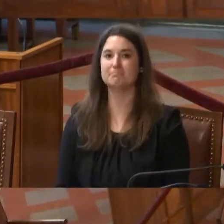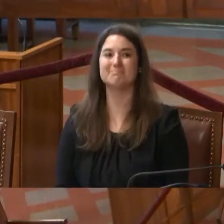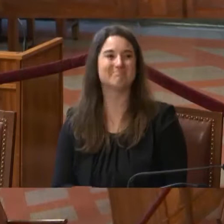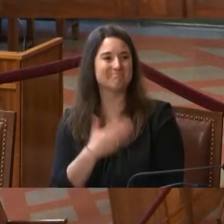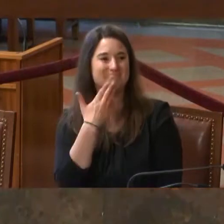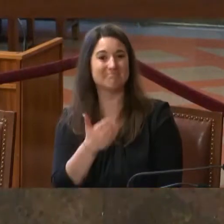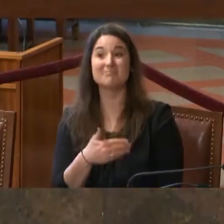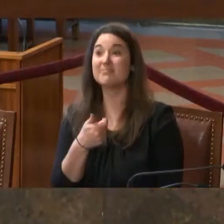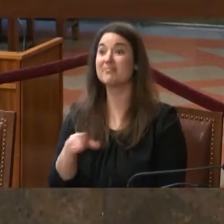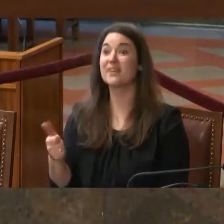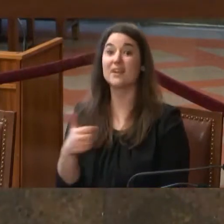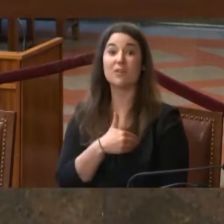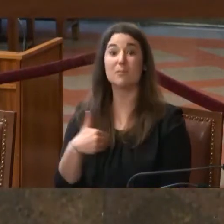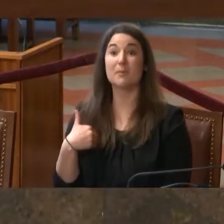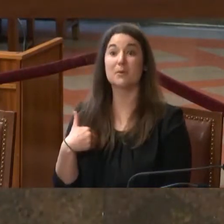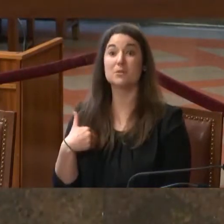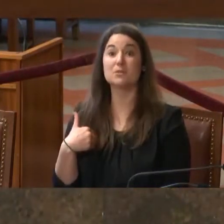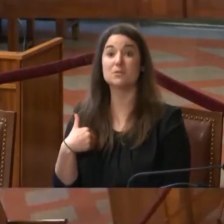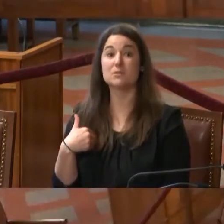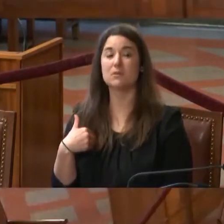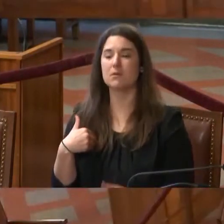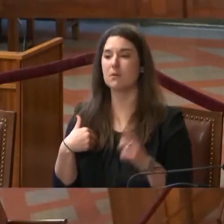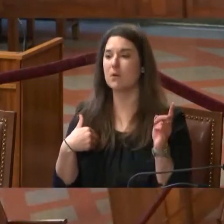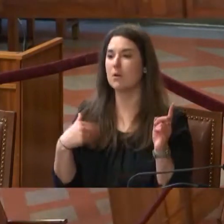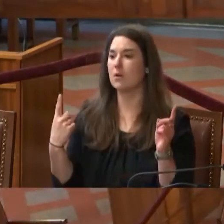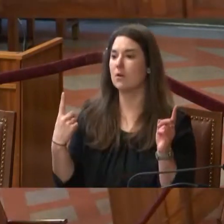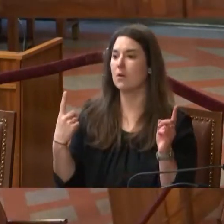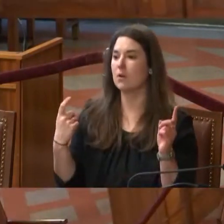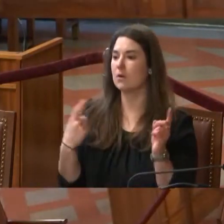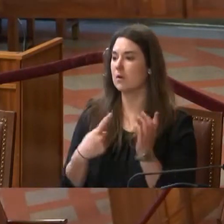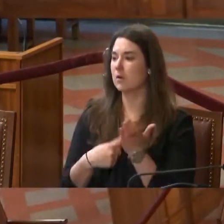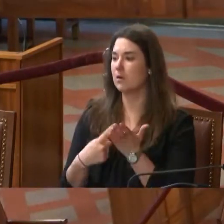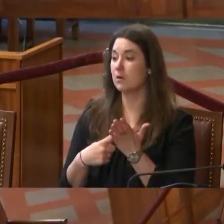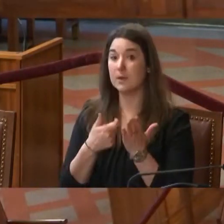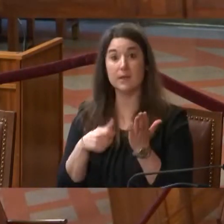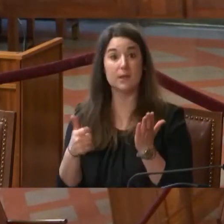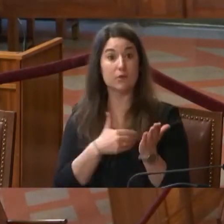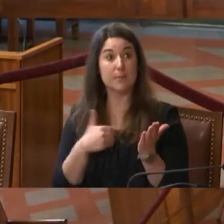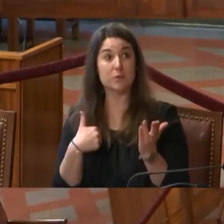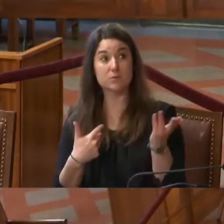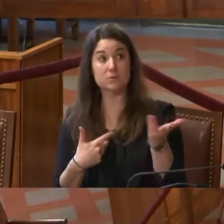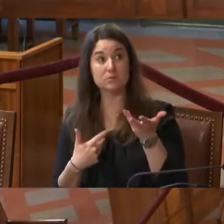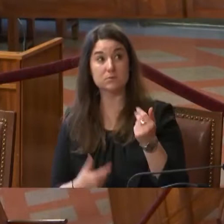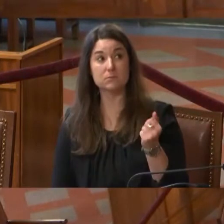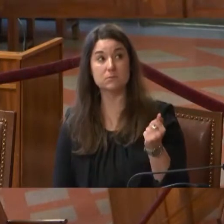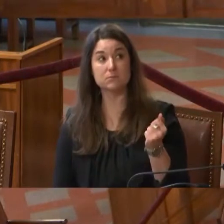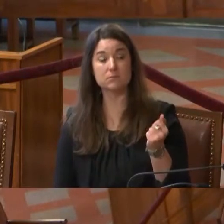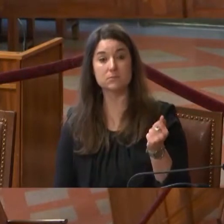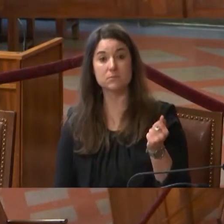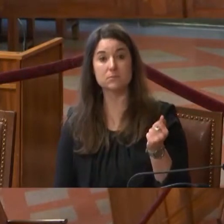Thank you. Any other members? Well, thanks. I thank everyone for the discussion. Any other members?